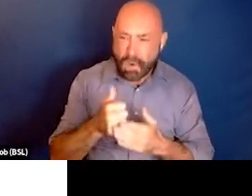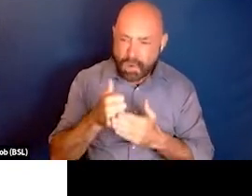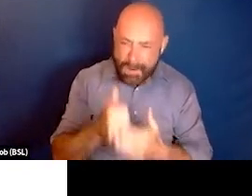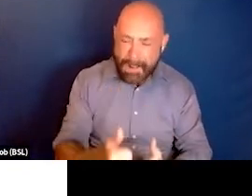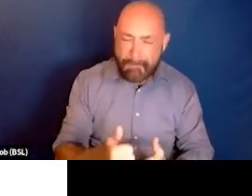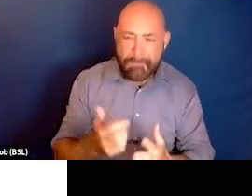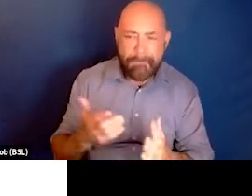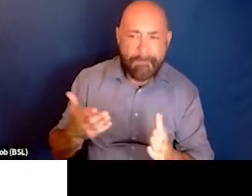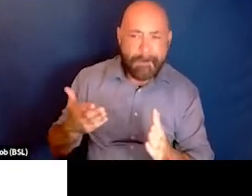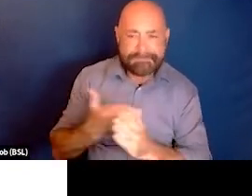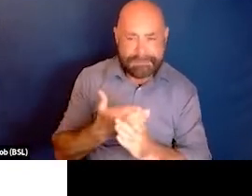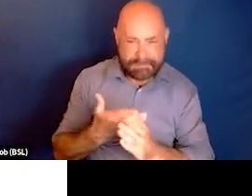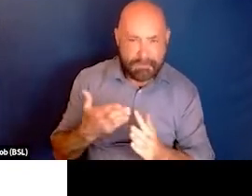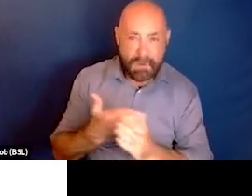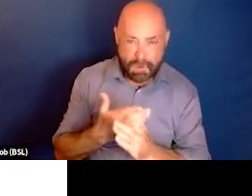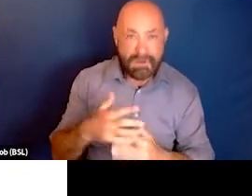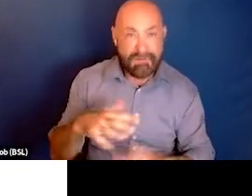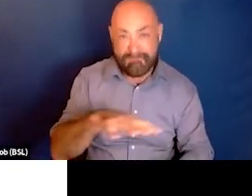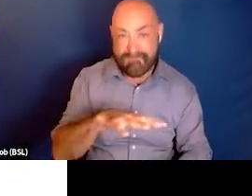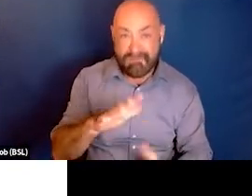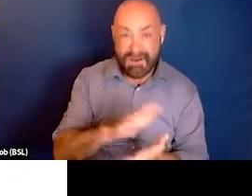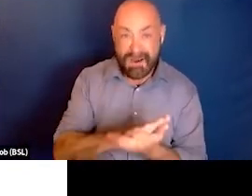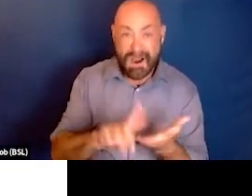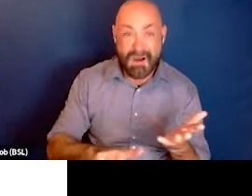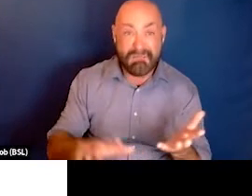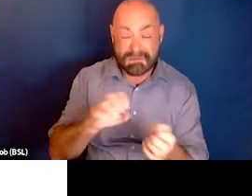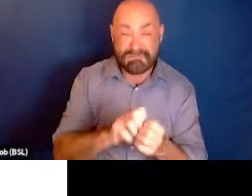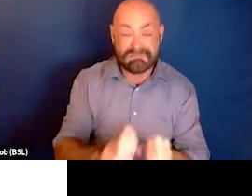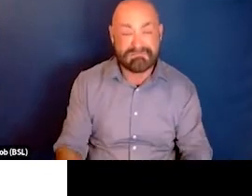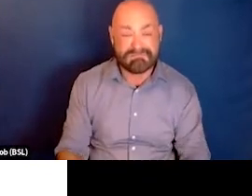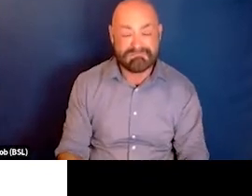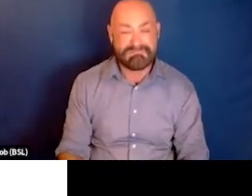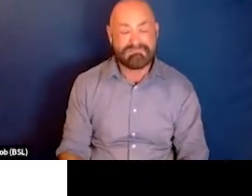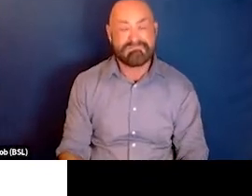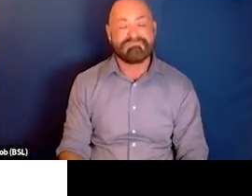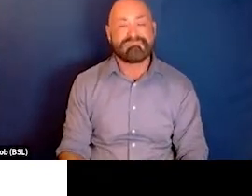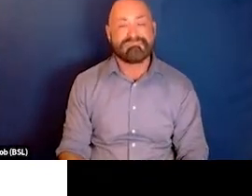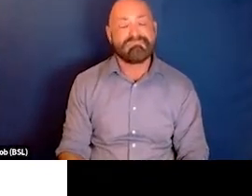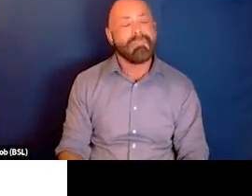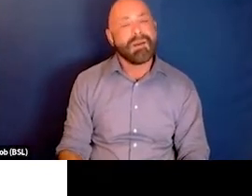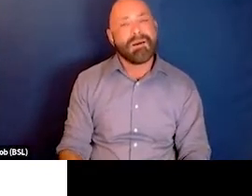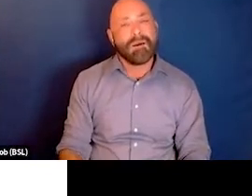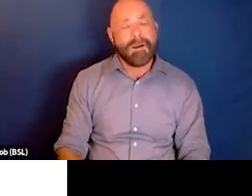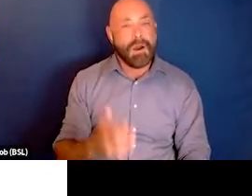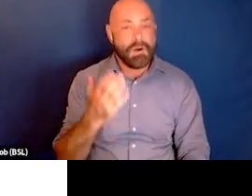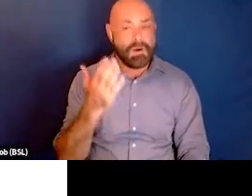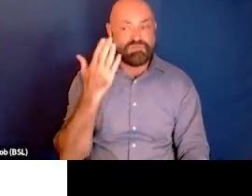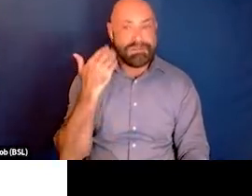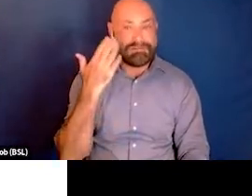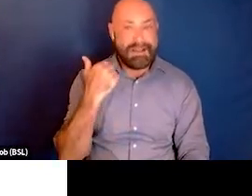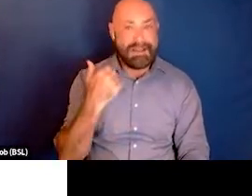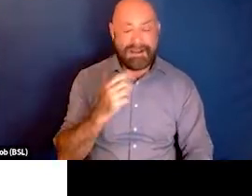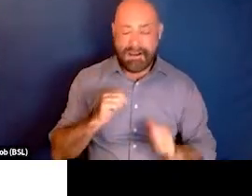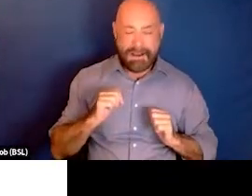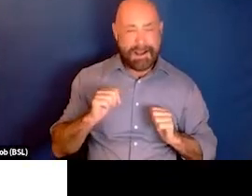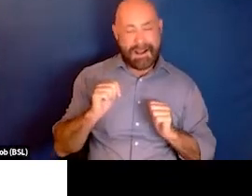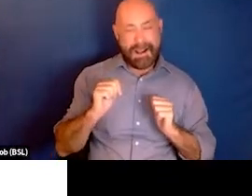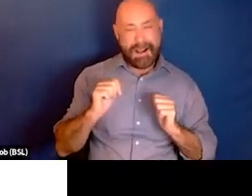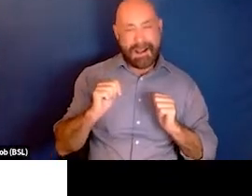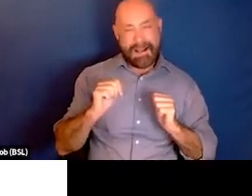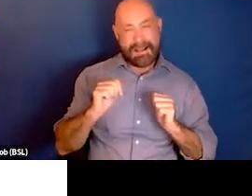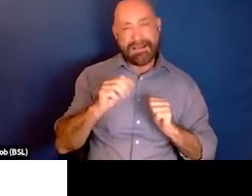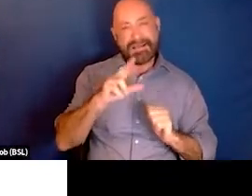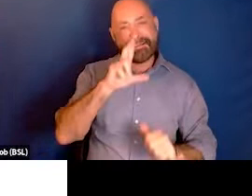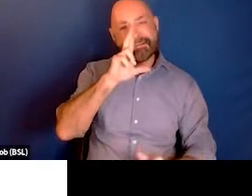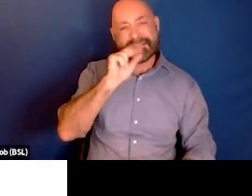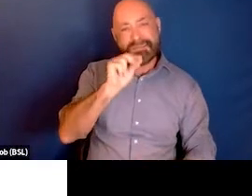and inclusive family hubs. Just as one example, we know from recent work, which we've called our Speak Out project, looking at